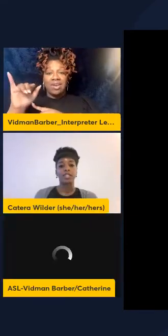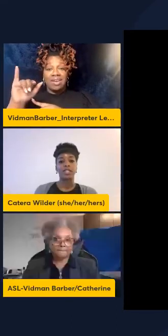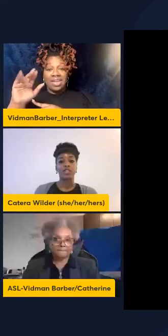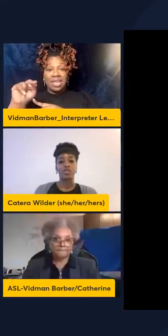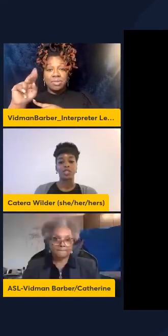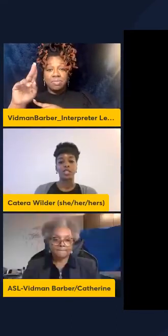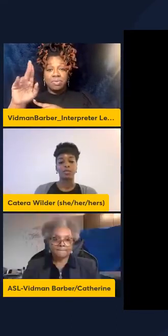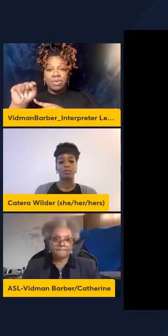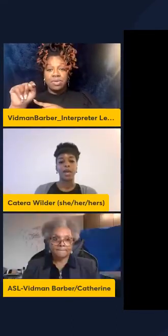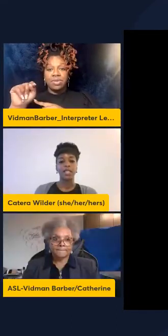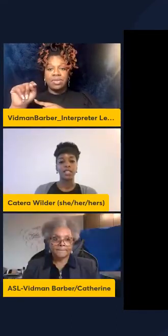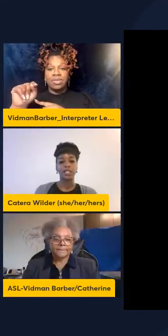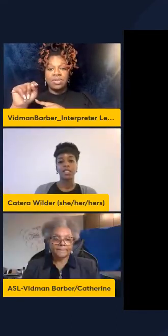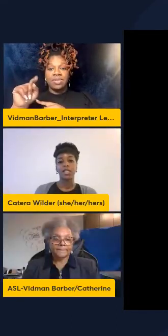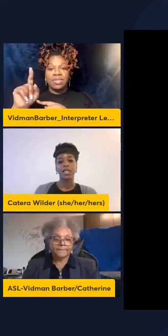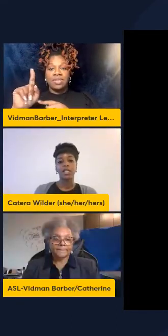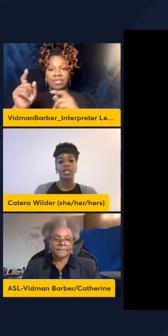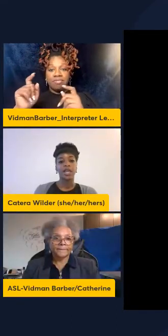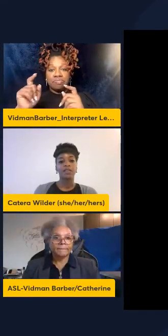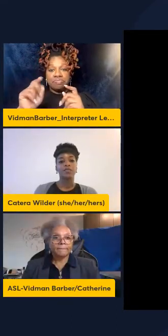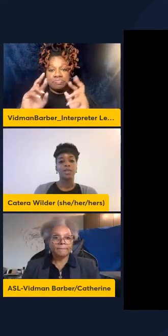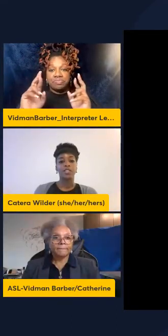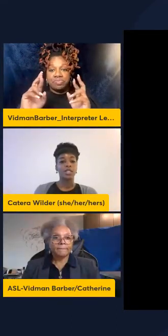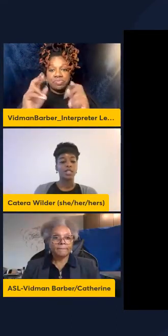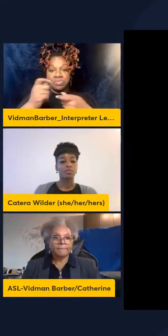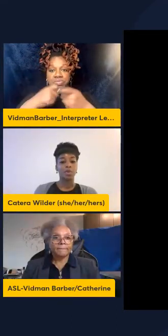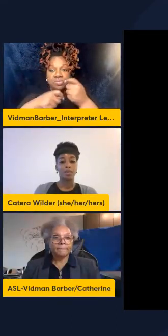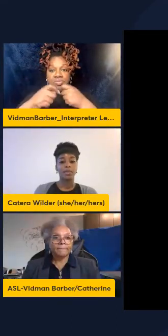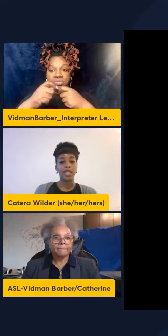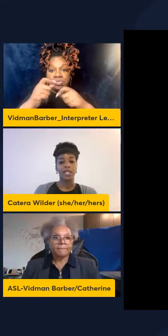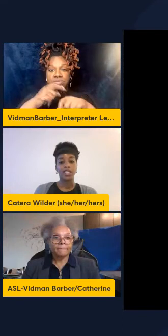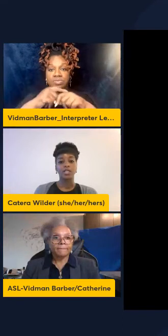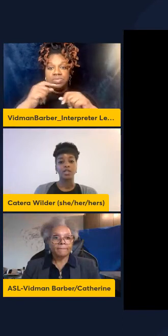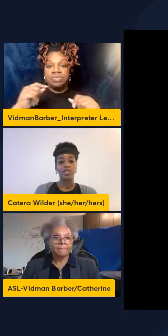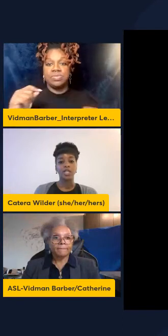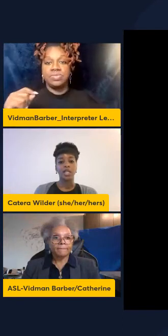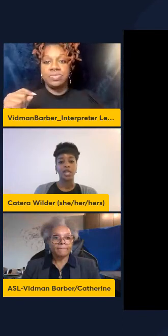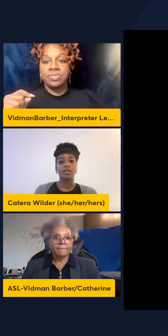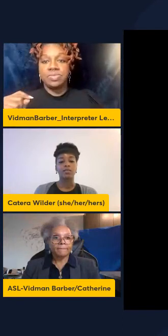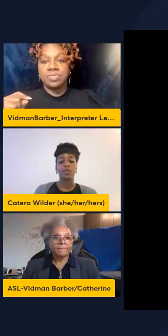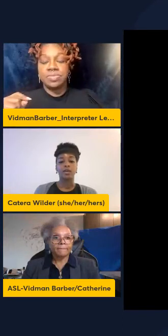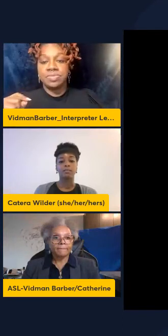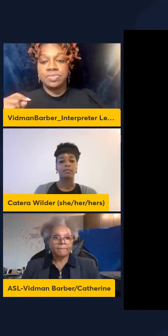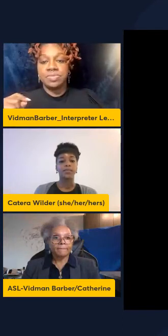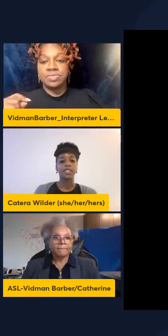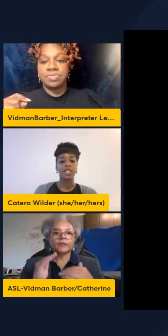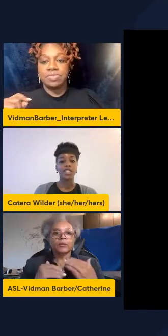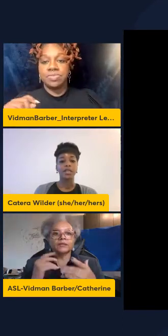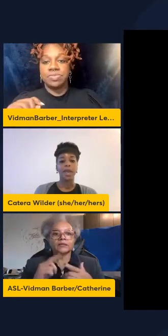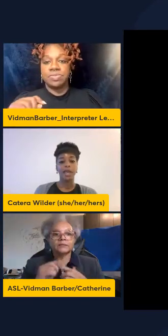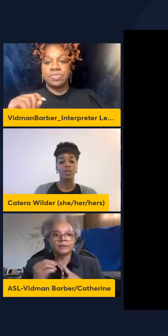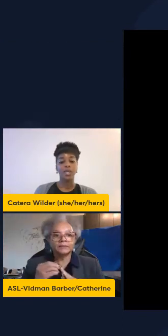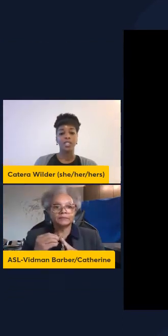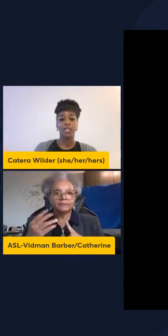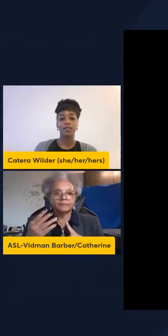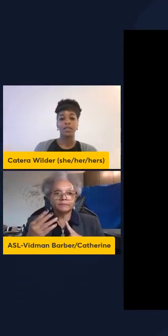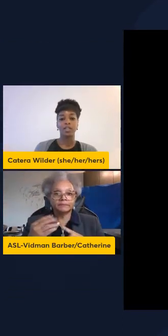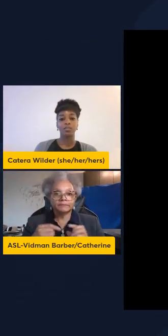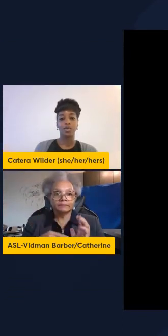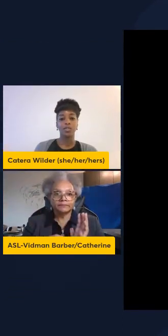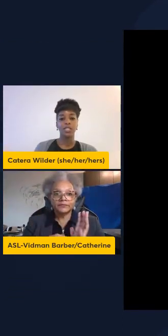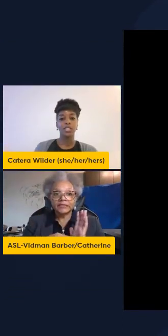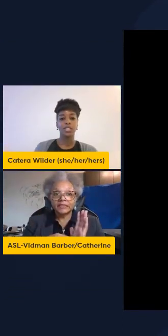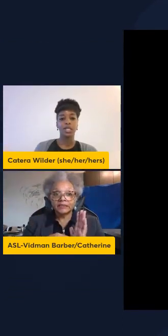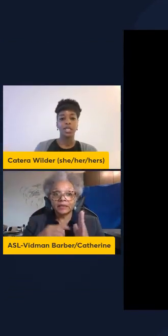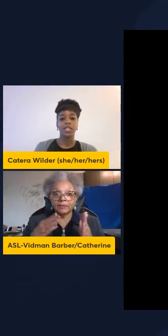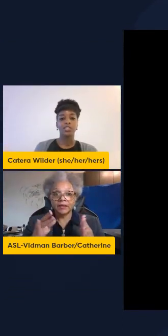you have this initial receptor binding. That information is then propagated using a lot of signaling pathways and